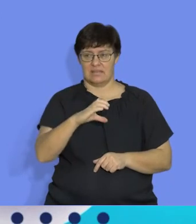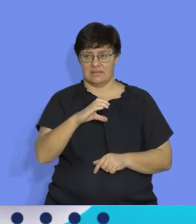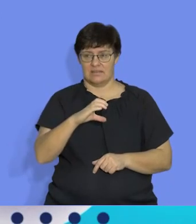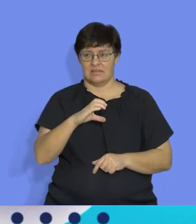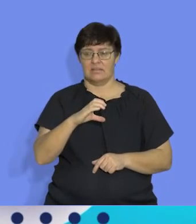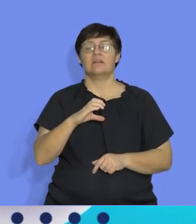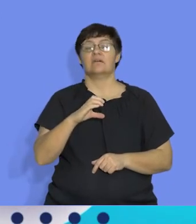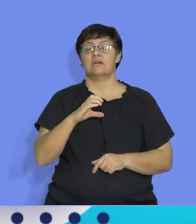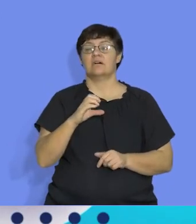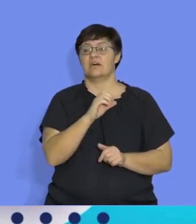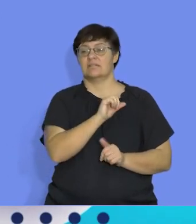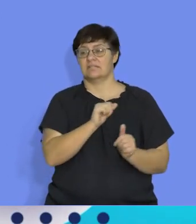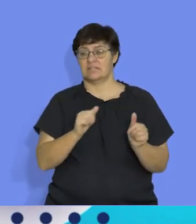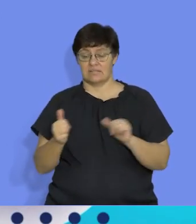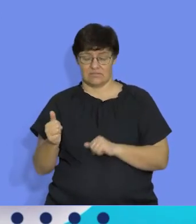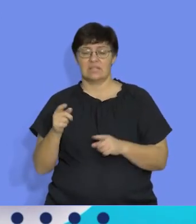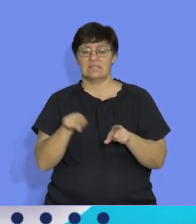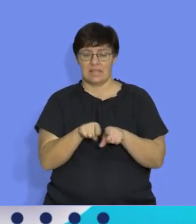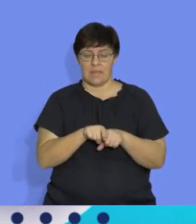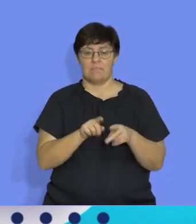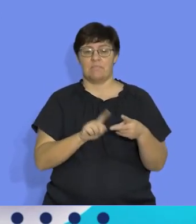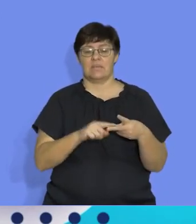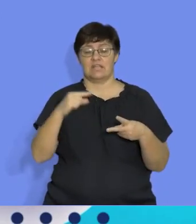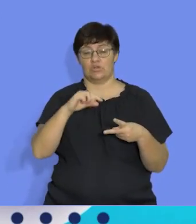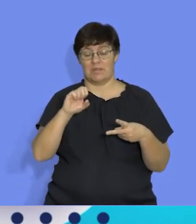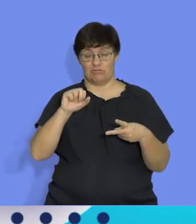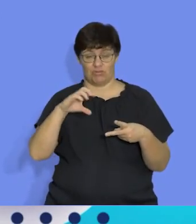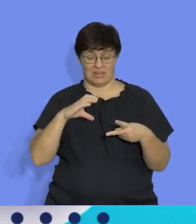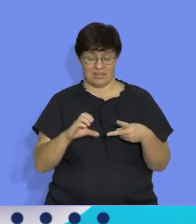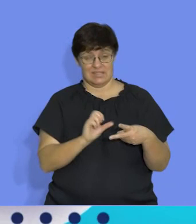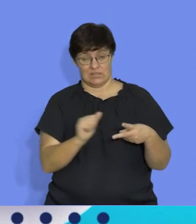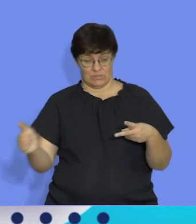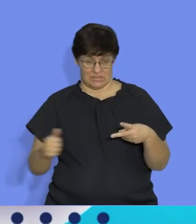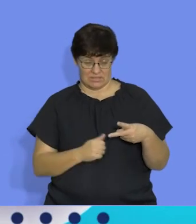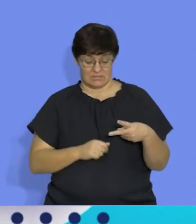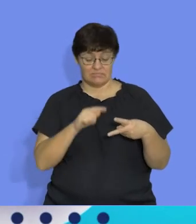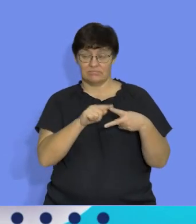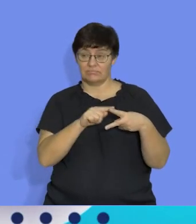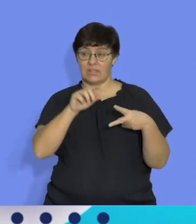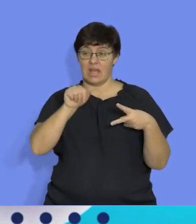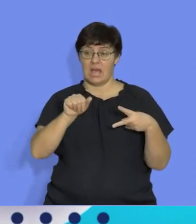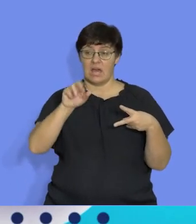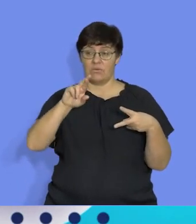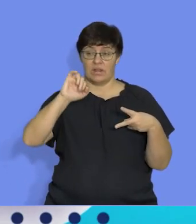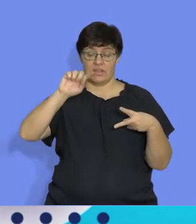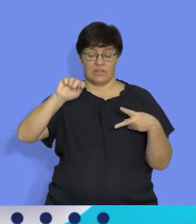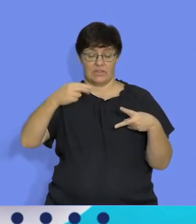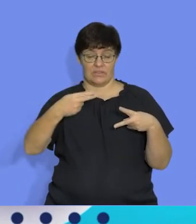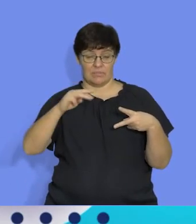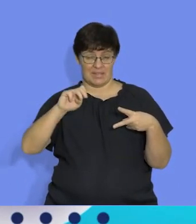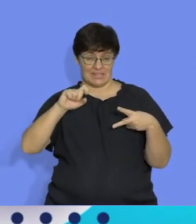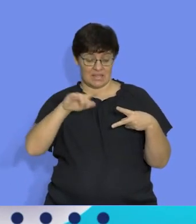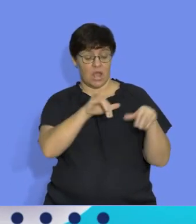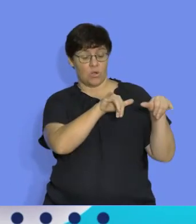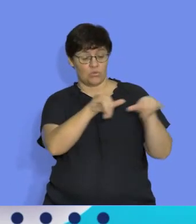well as geometric sequences. I'm going to ask you to remind yourself that an arithmetic sequence has a